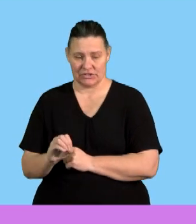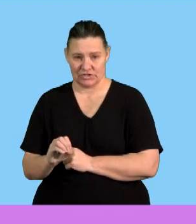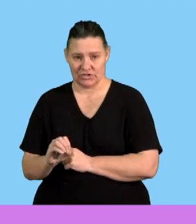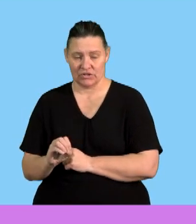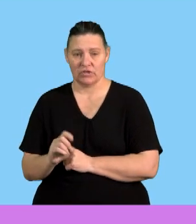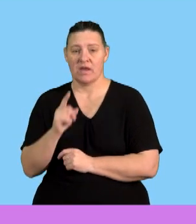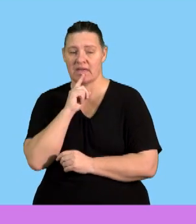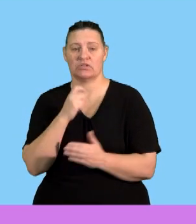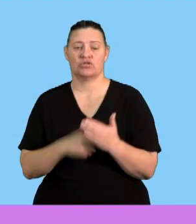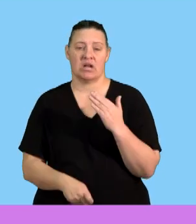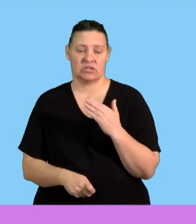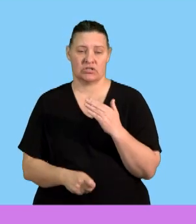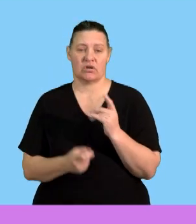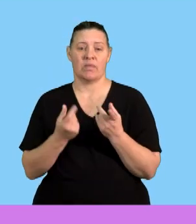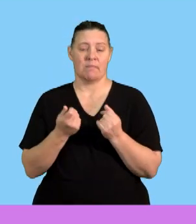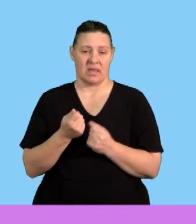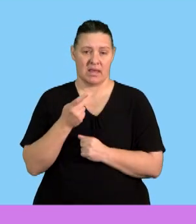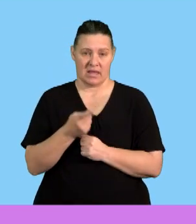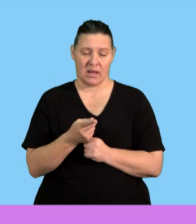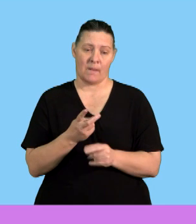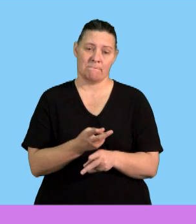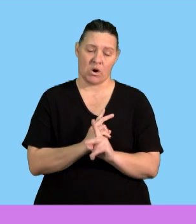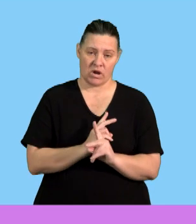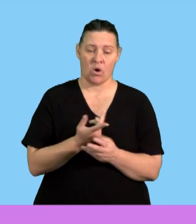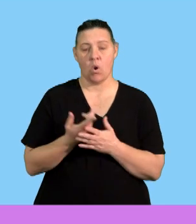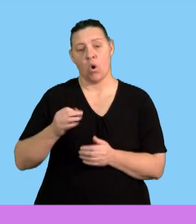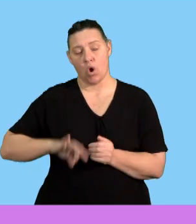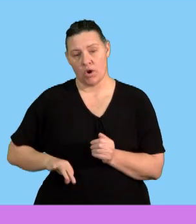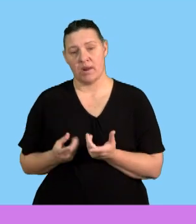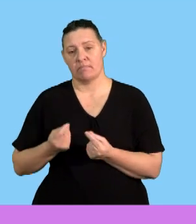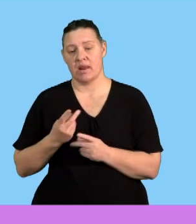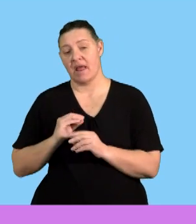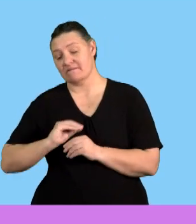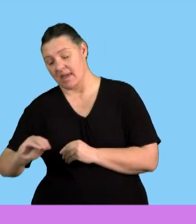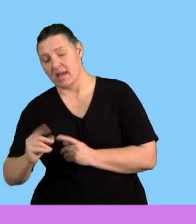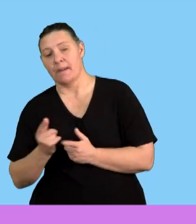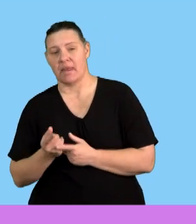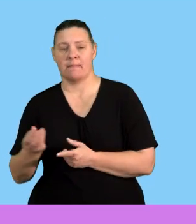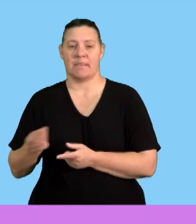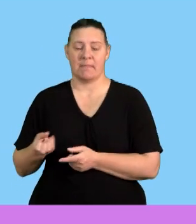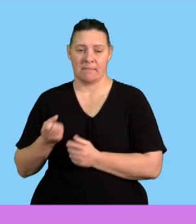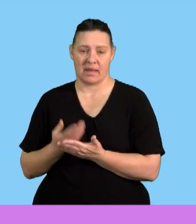that is charged on the money borrowed or earned on money invested.